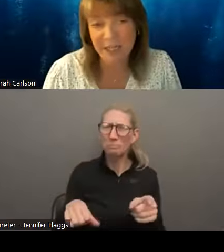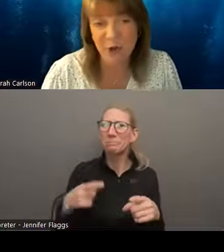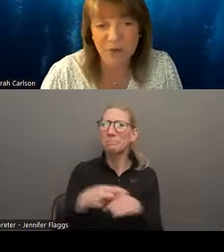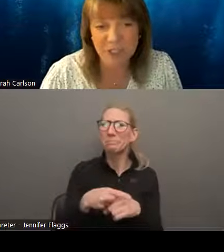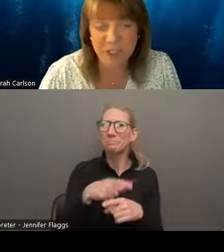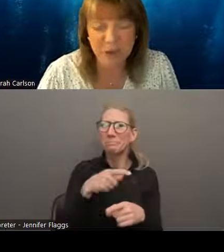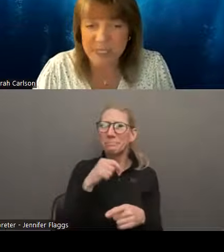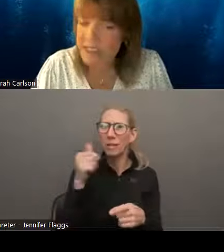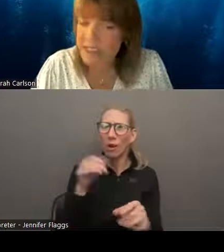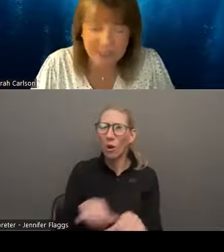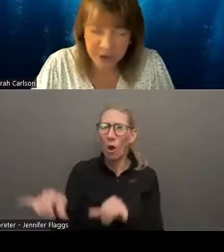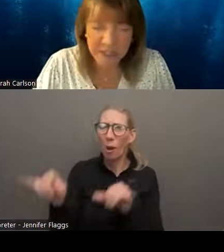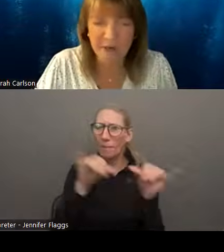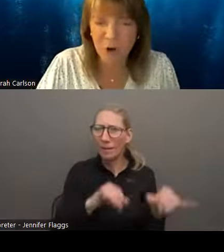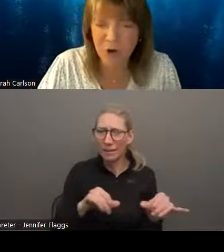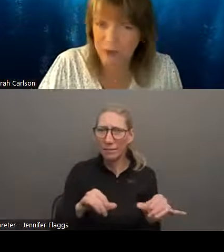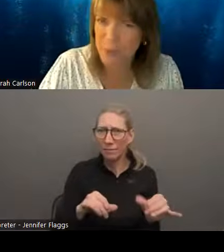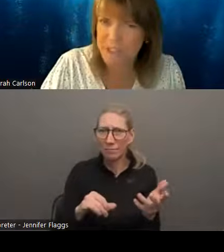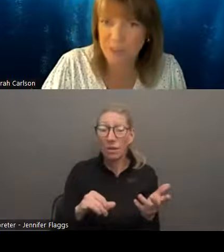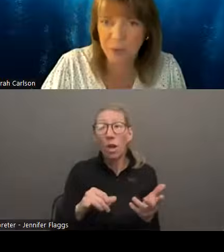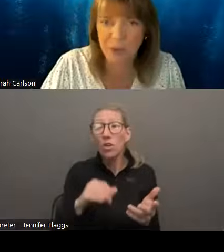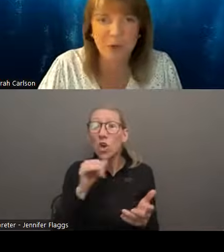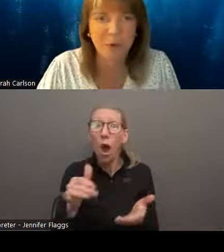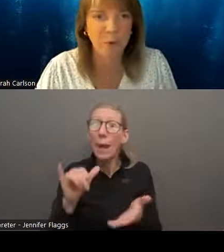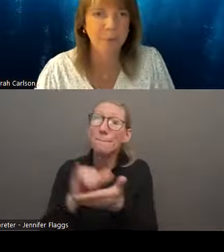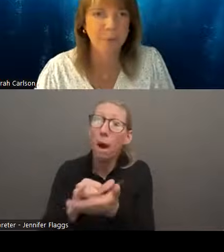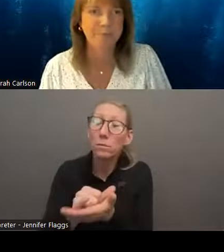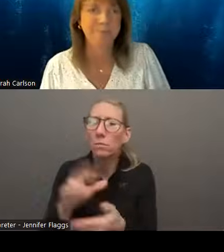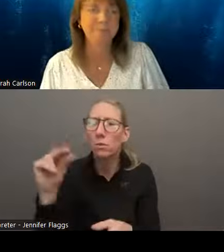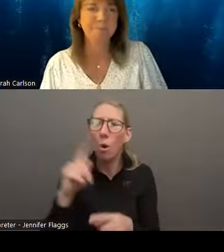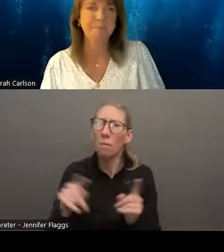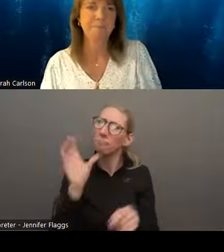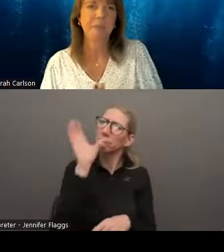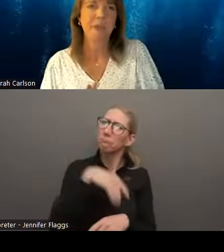in the 2nd or 1st century BC. It's certainly not unheard of, but it's still pretty unusual.